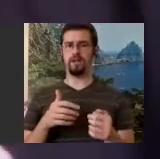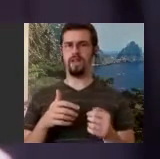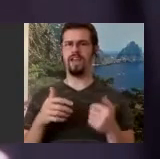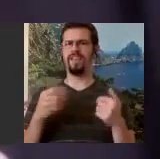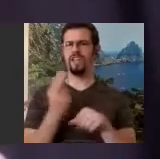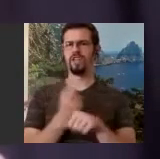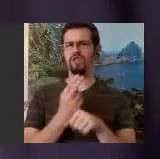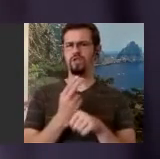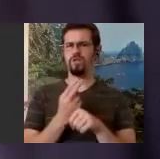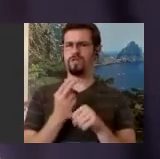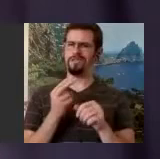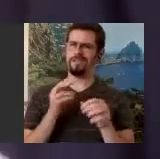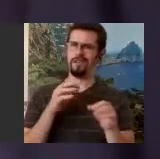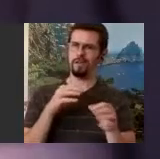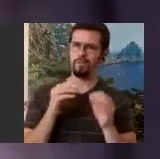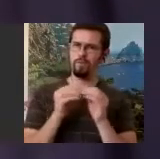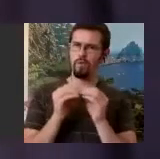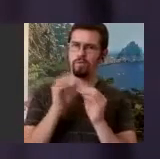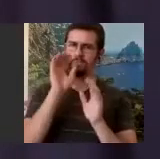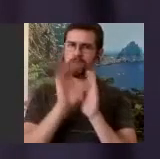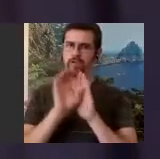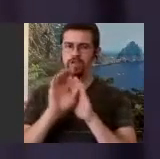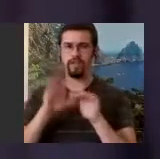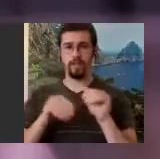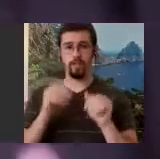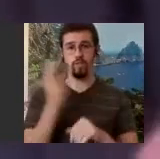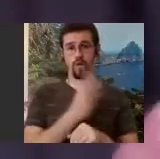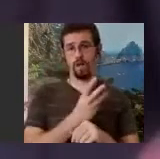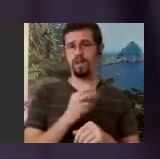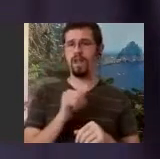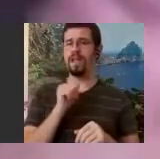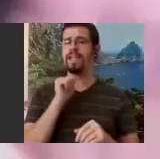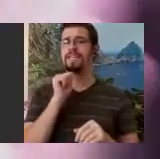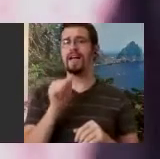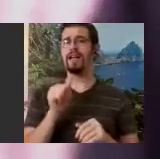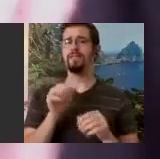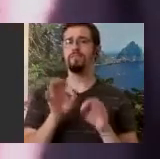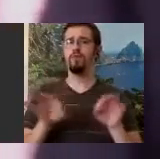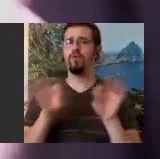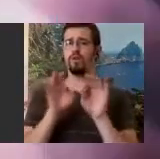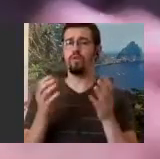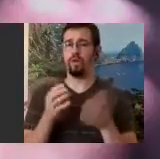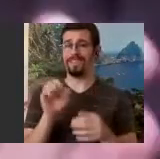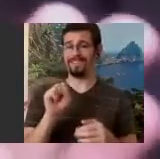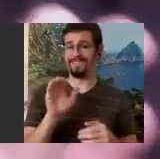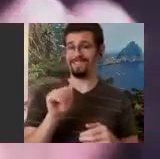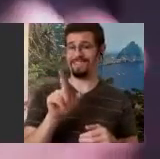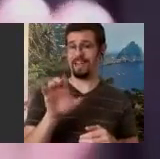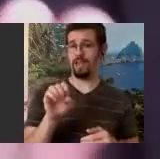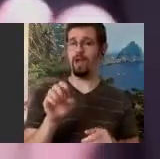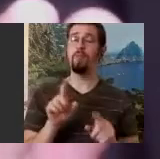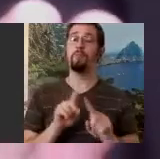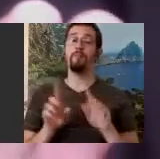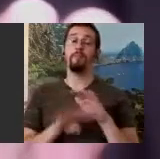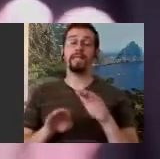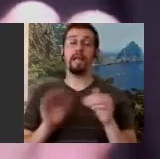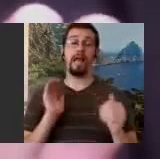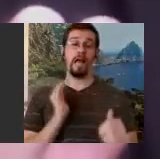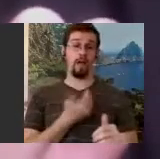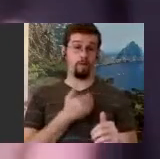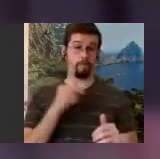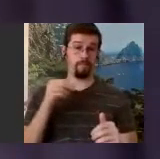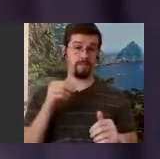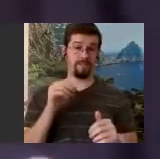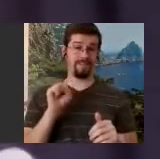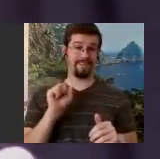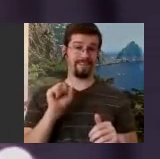world. It's not really important what a scale is, but basically we have 12 pitches in our scale.